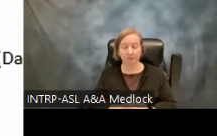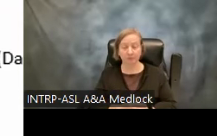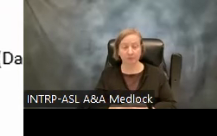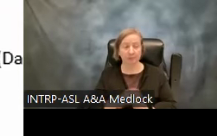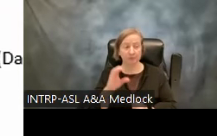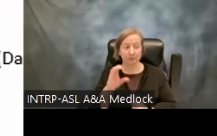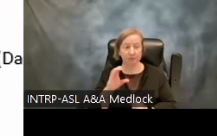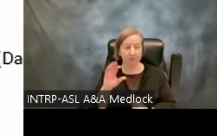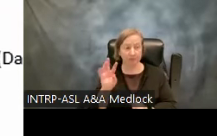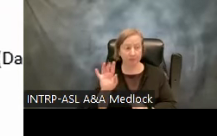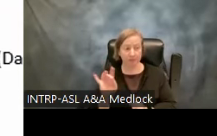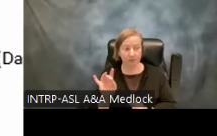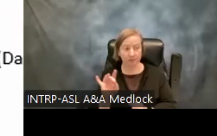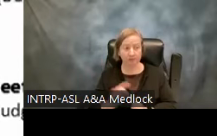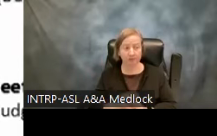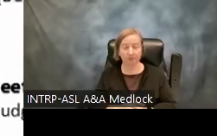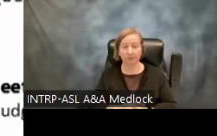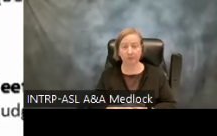C8.